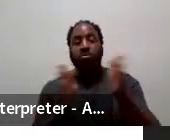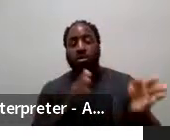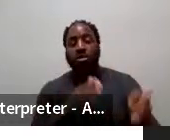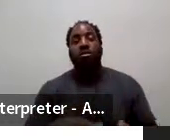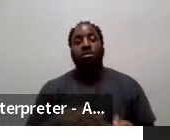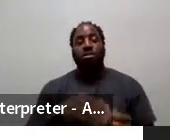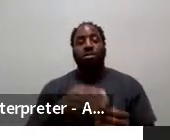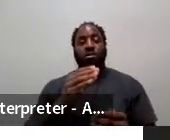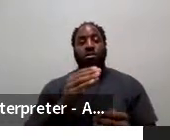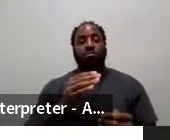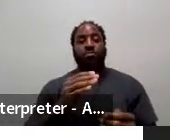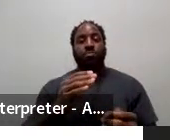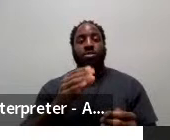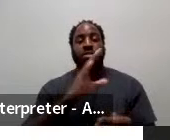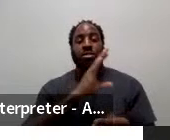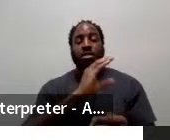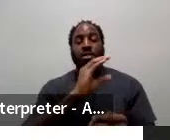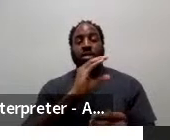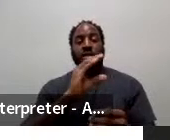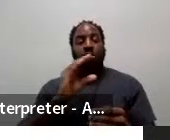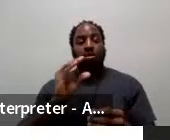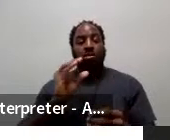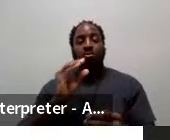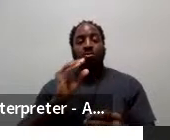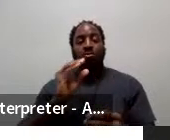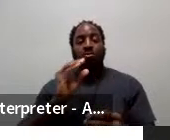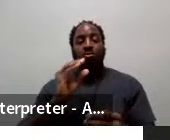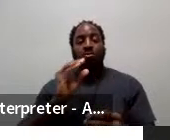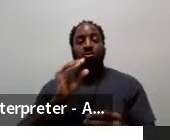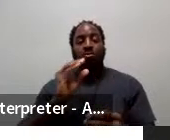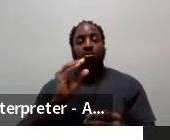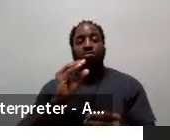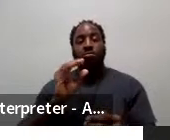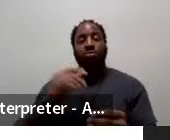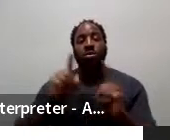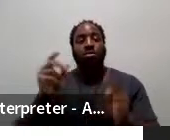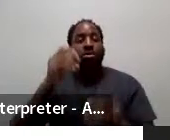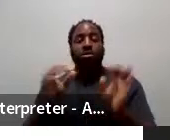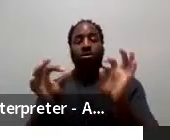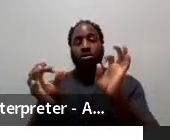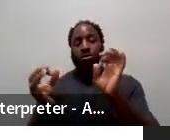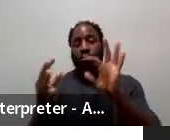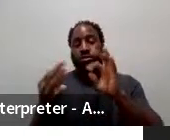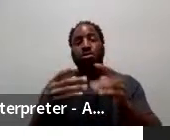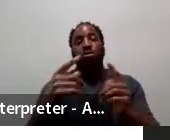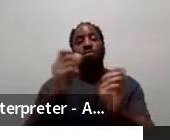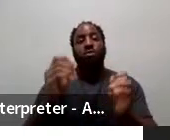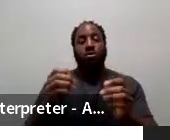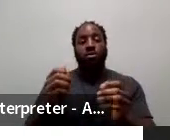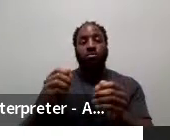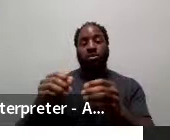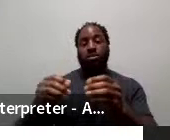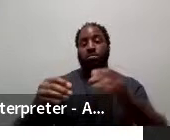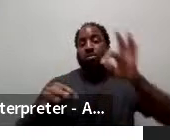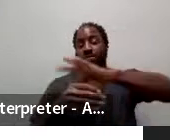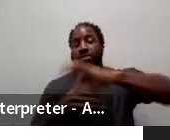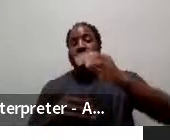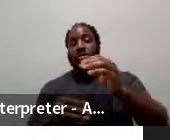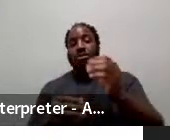Department of City Planning, Dan Garodnick. We'll also hear some remarks from local elected officials, including a message from the Bronx Borough